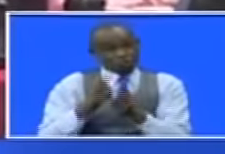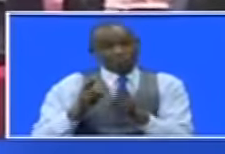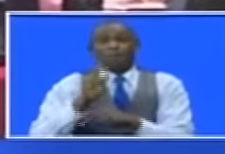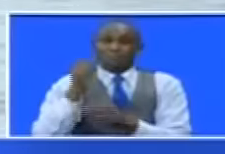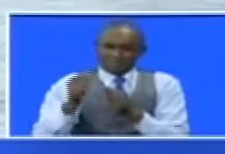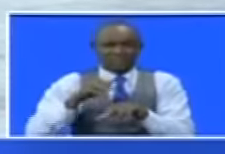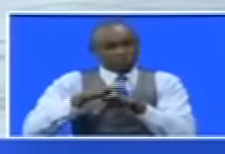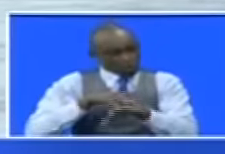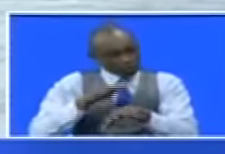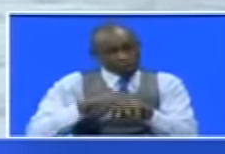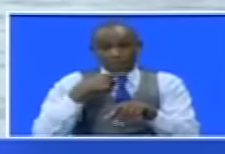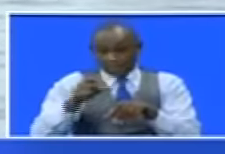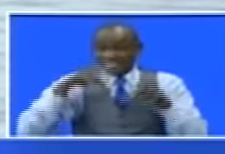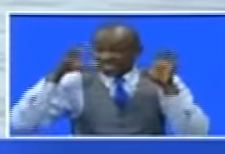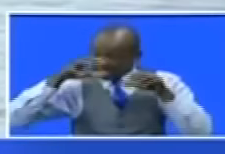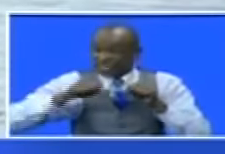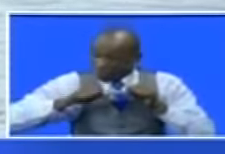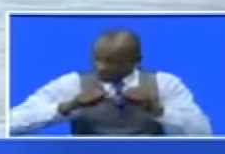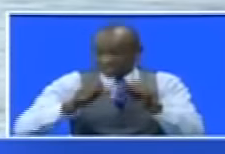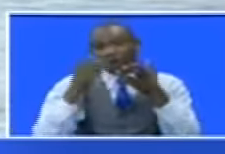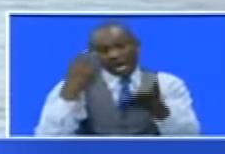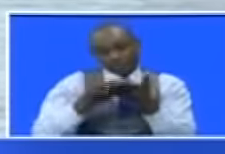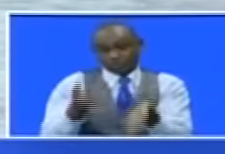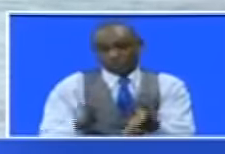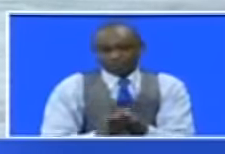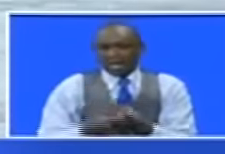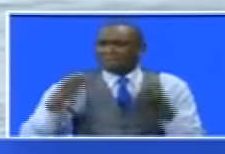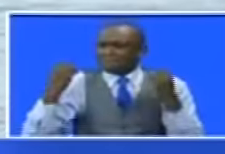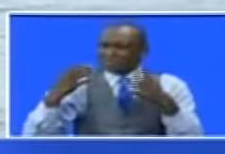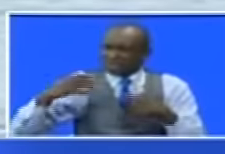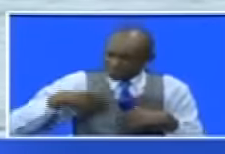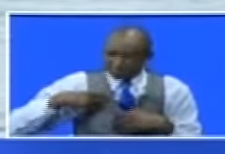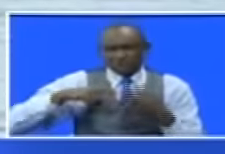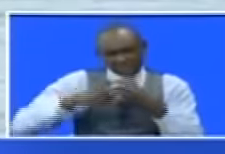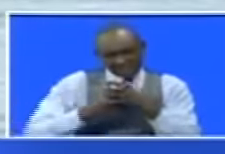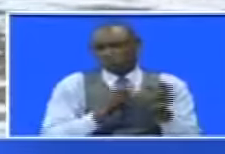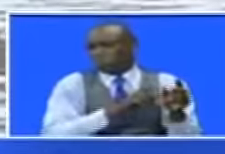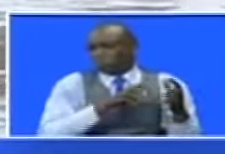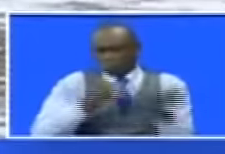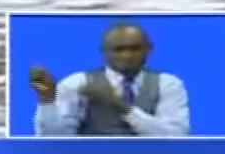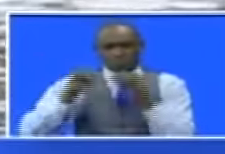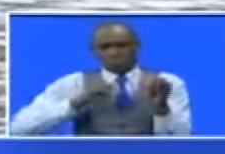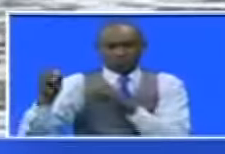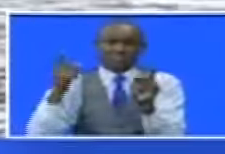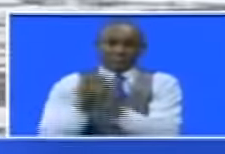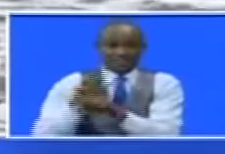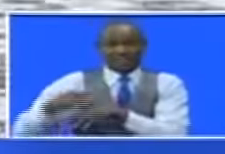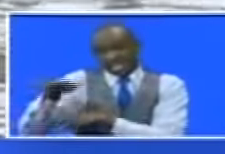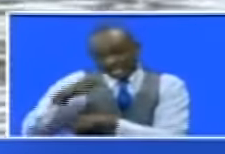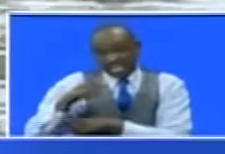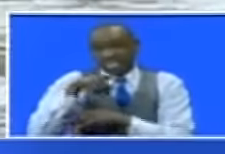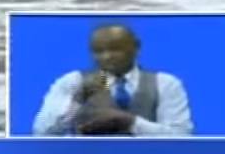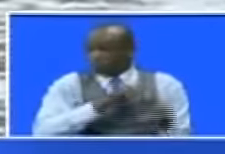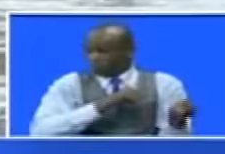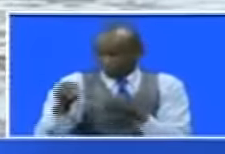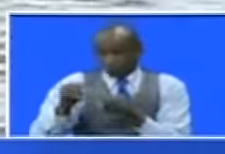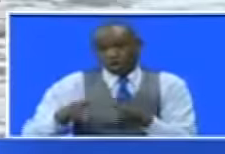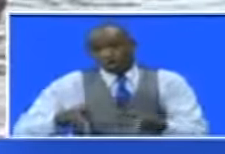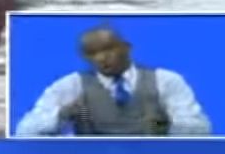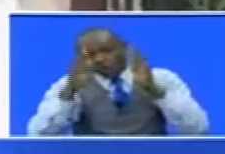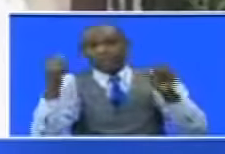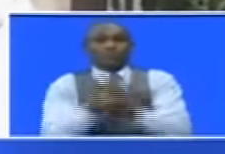that heavy rains are expected to continue pounding. Many of the residents have already begun seeking alternative ways of movement as the roads have been cut